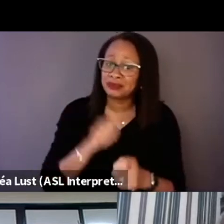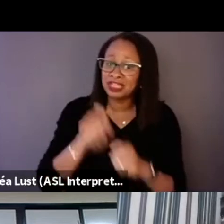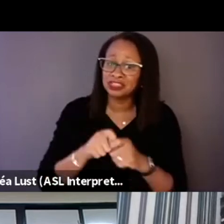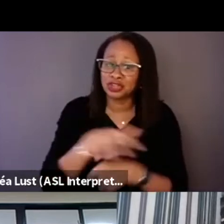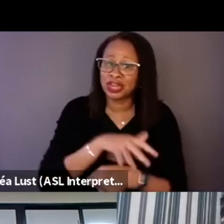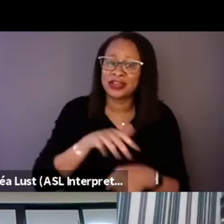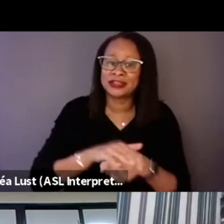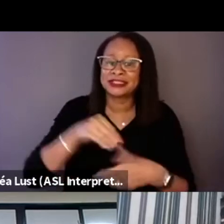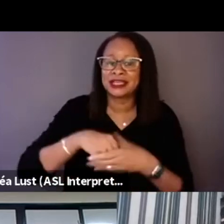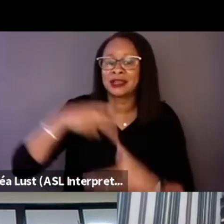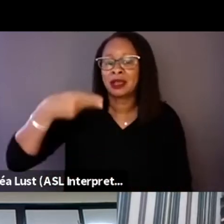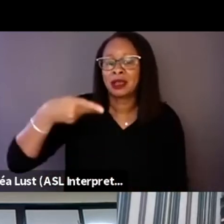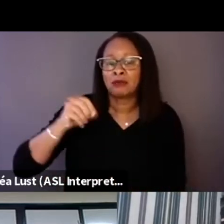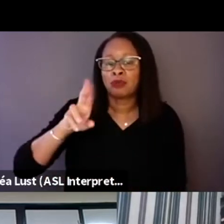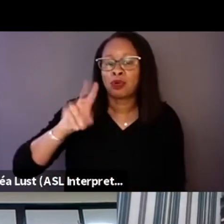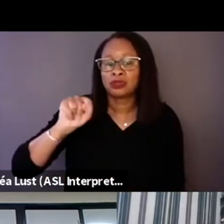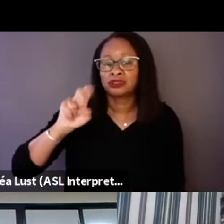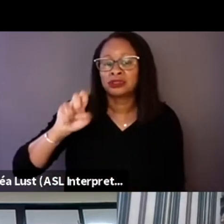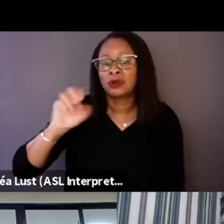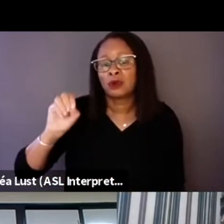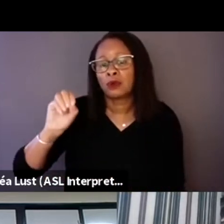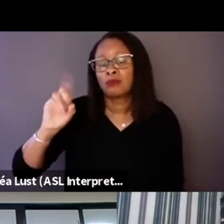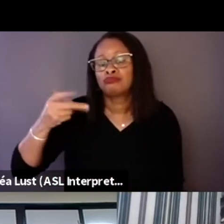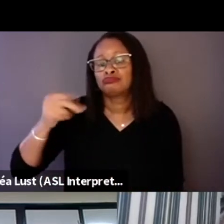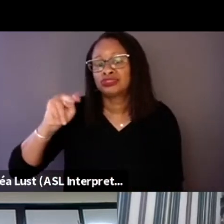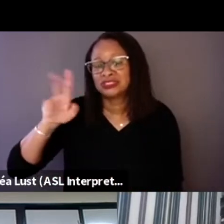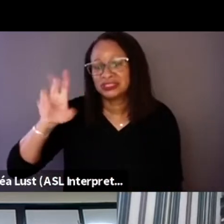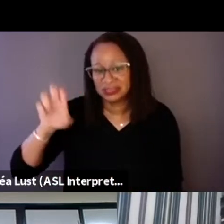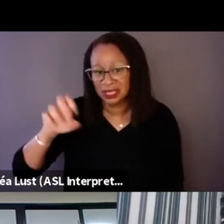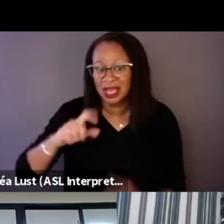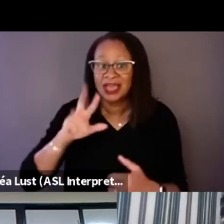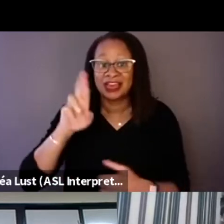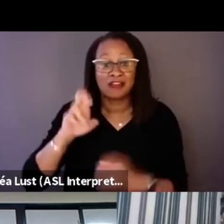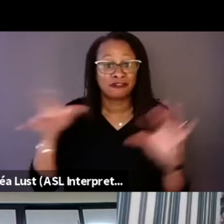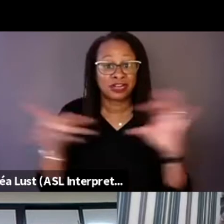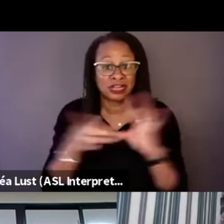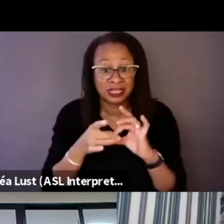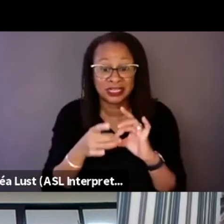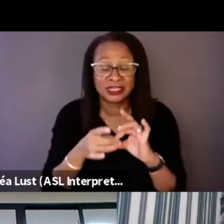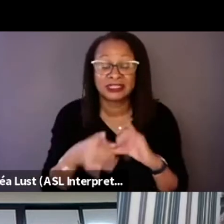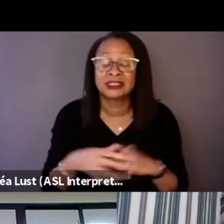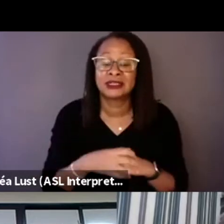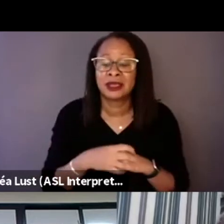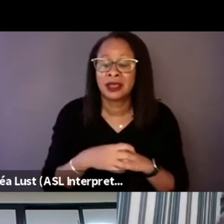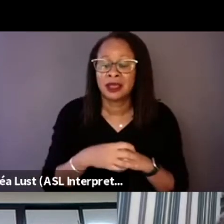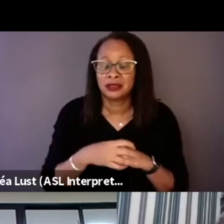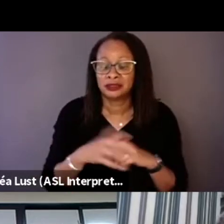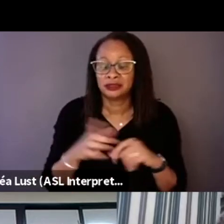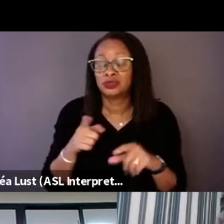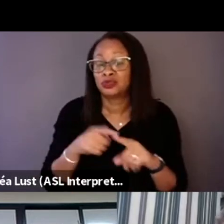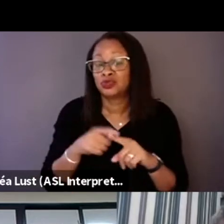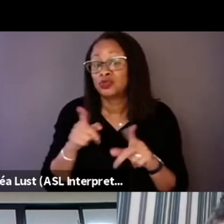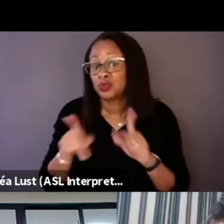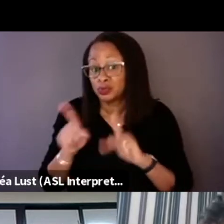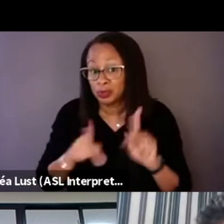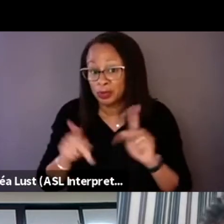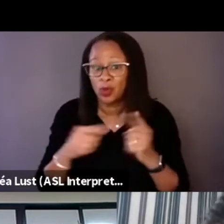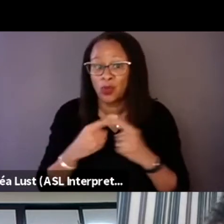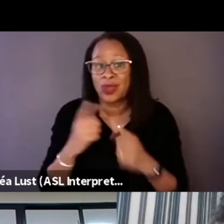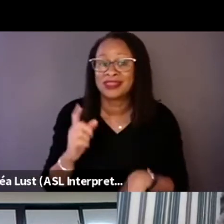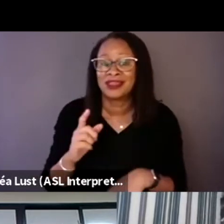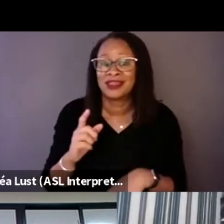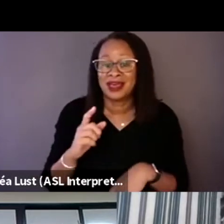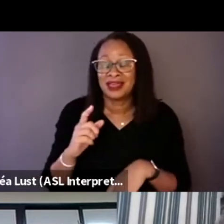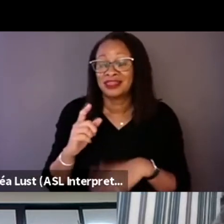And I reconnected with those folks when the sentencia came down, and they connected me